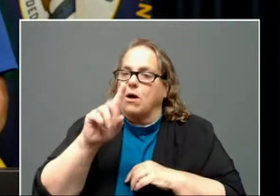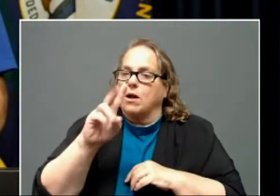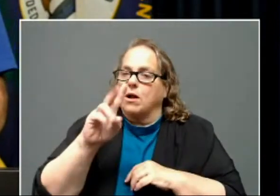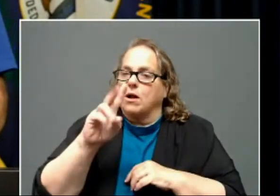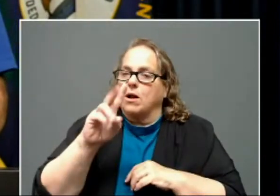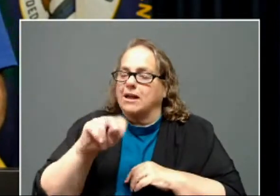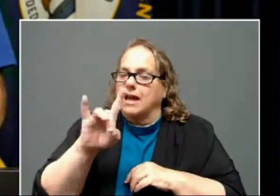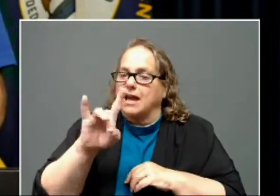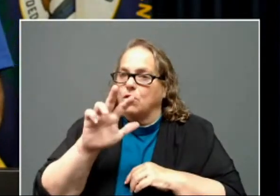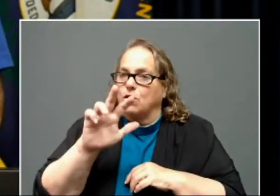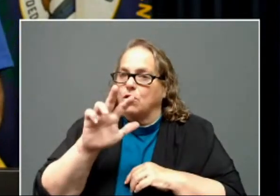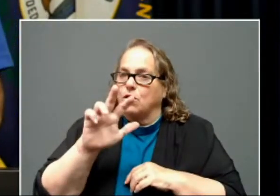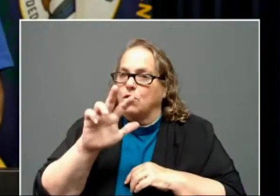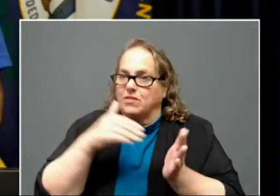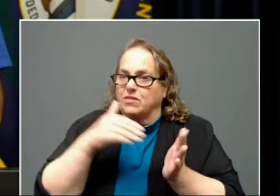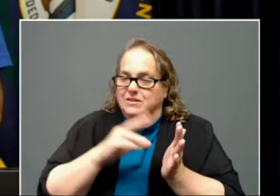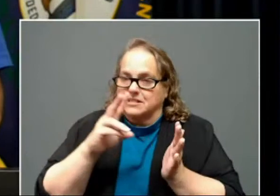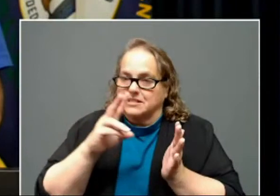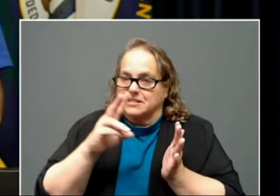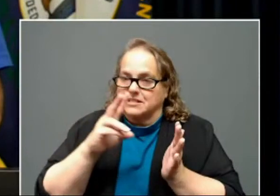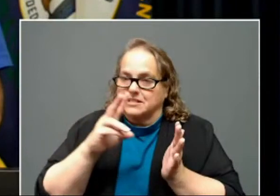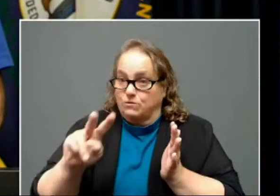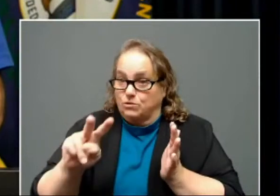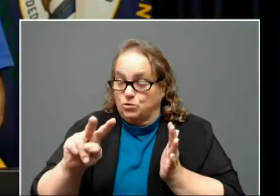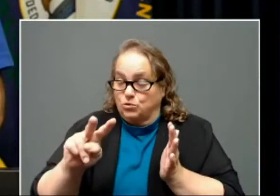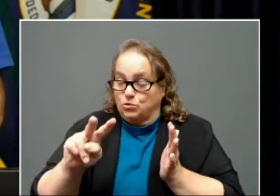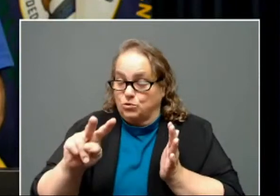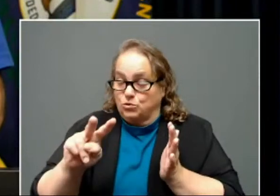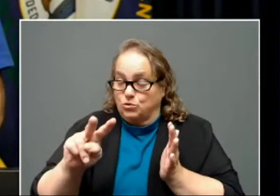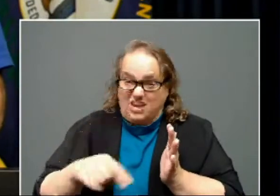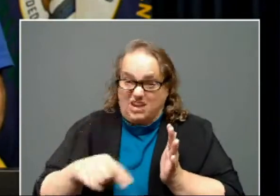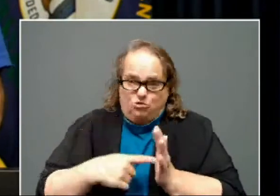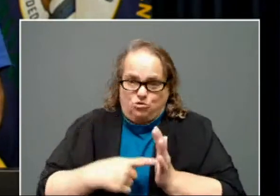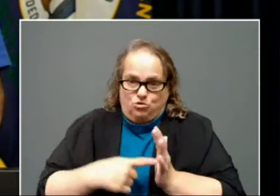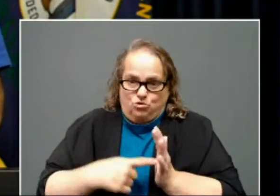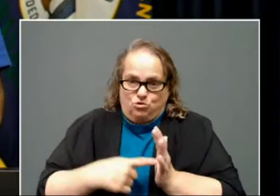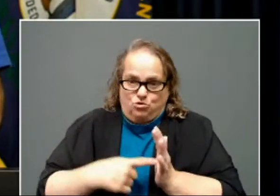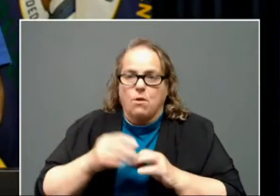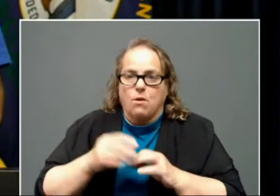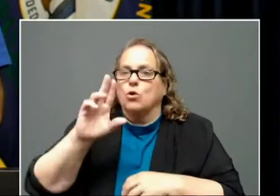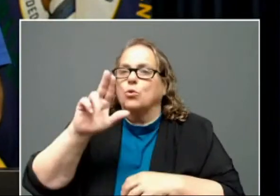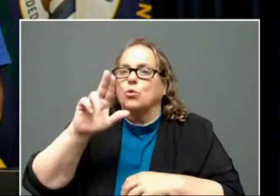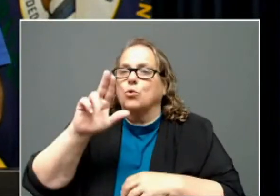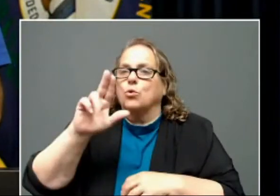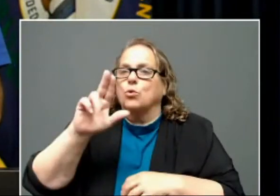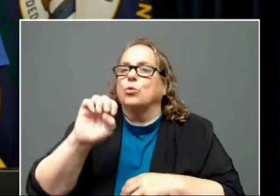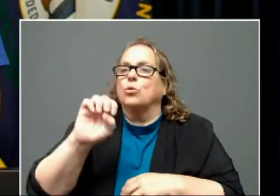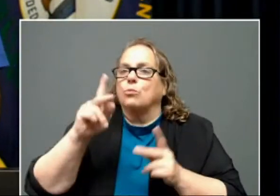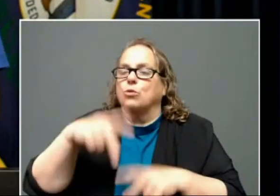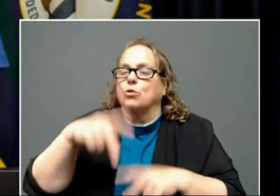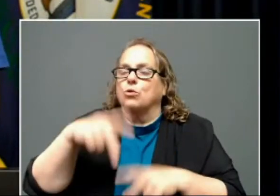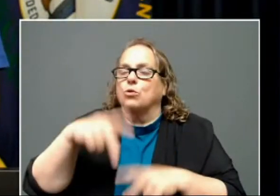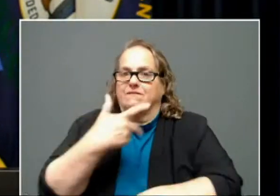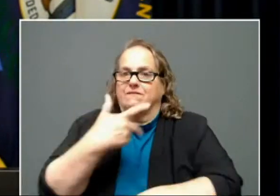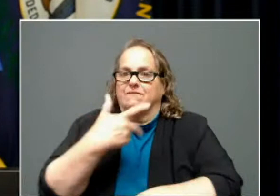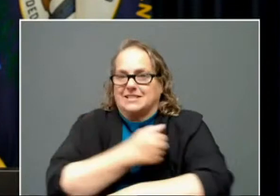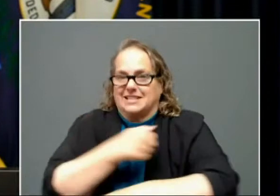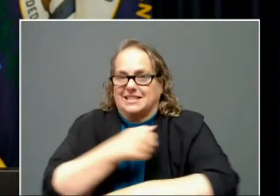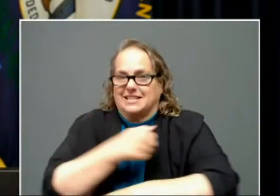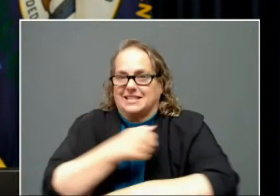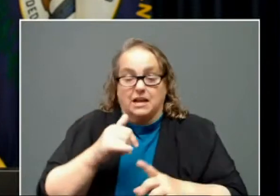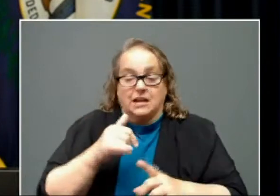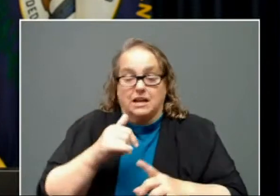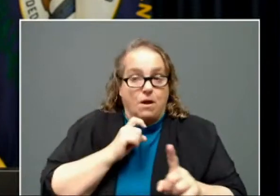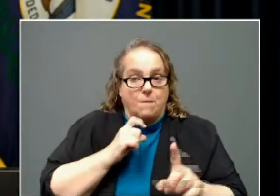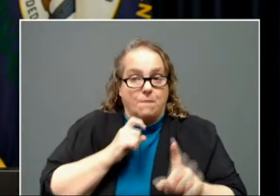1,833,652, which is shown as the number of unique persons vaccinated in Kentucky by the CDC. So